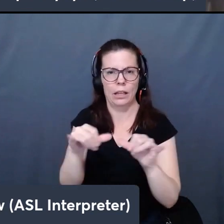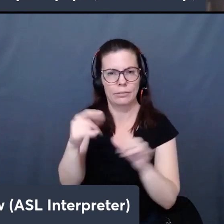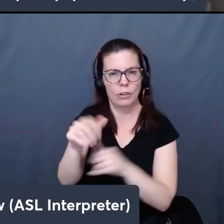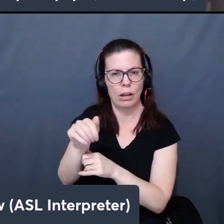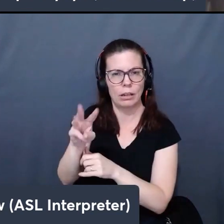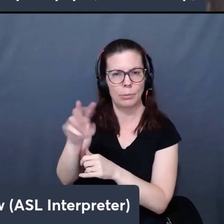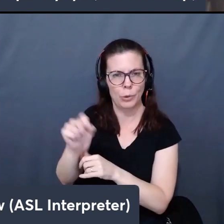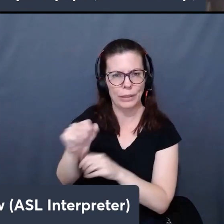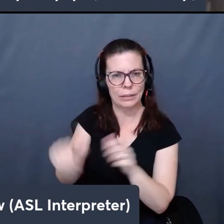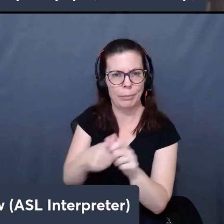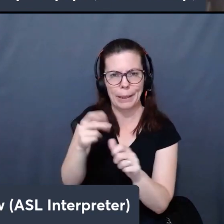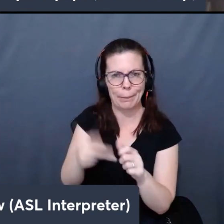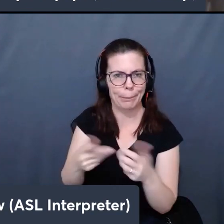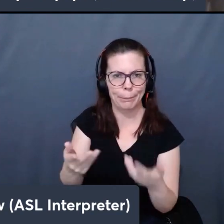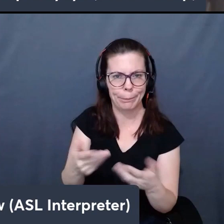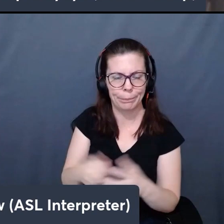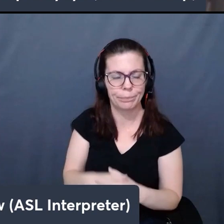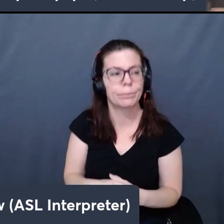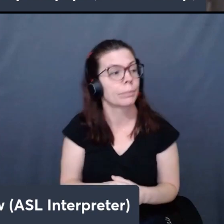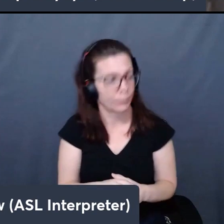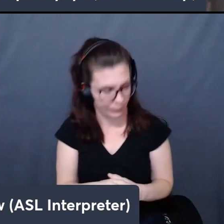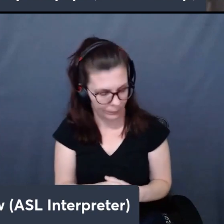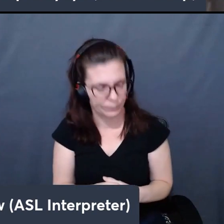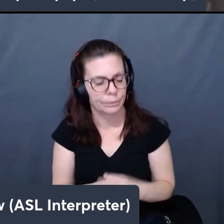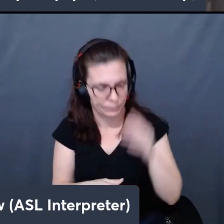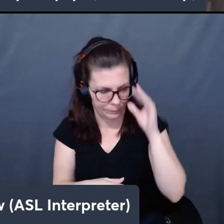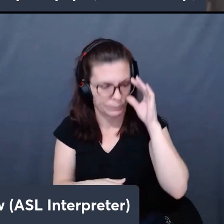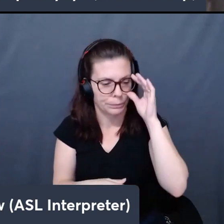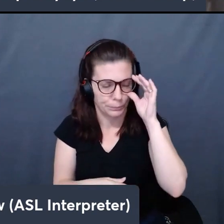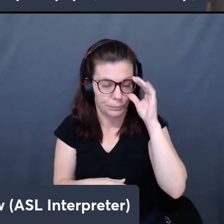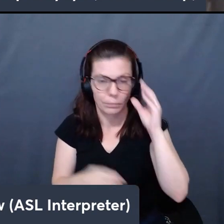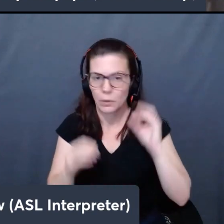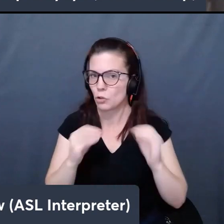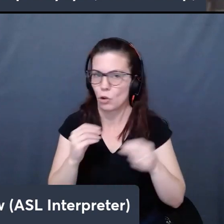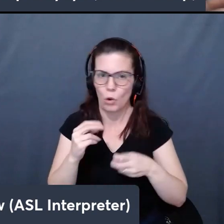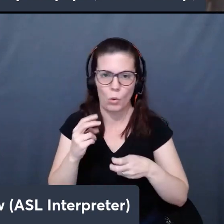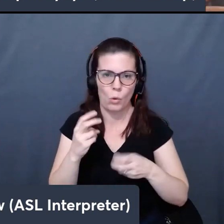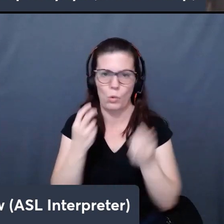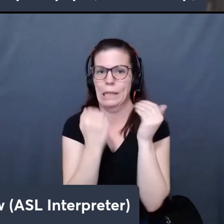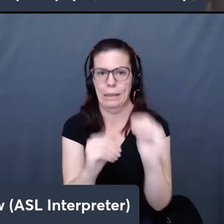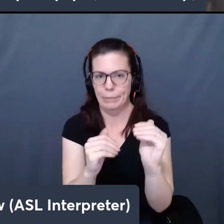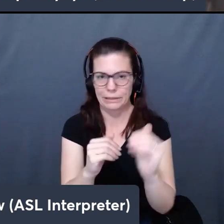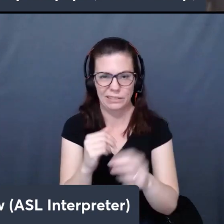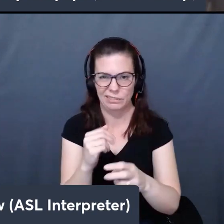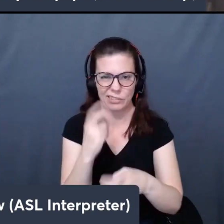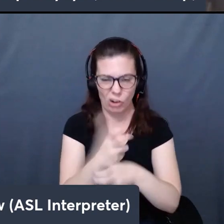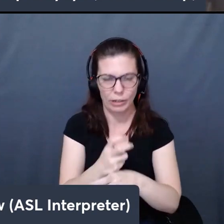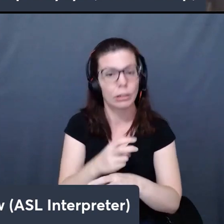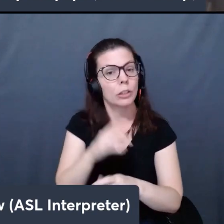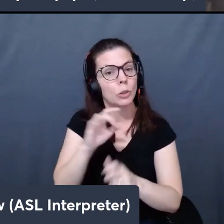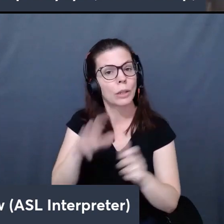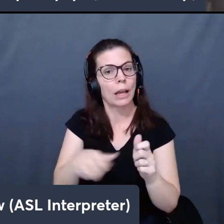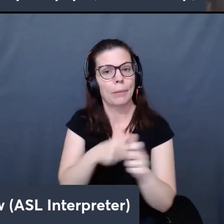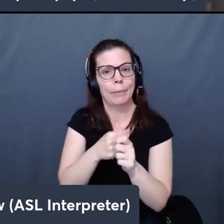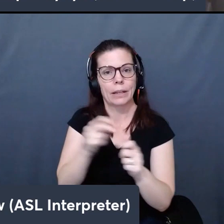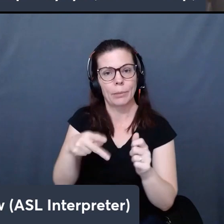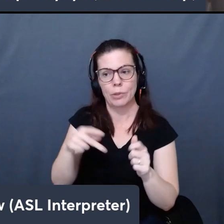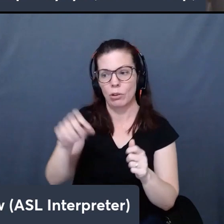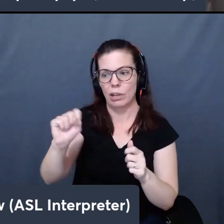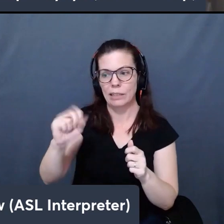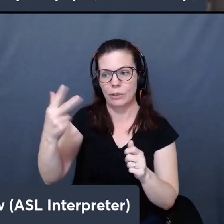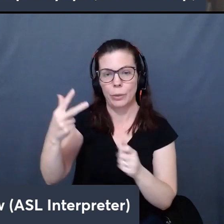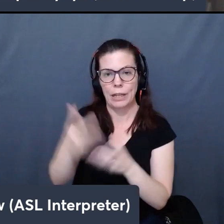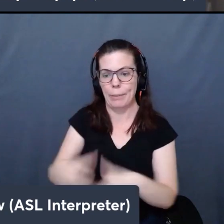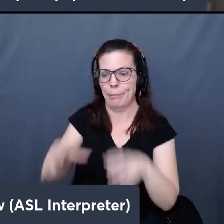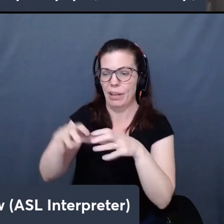backup? Yeah, there are no hard limits. You can like back up your S3 bucket of any